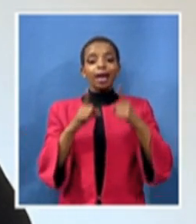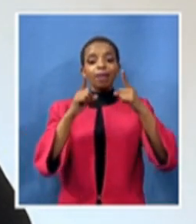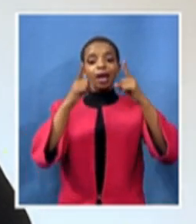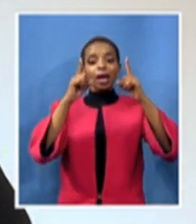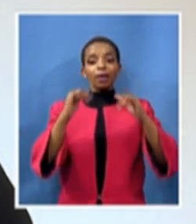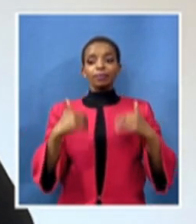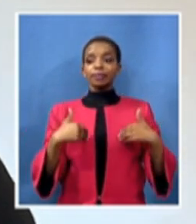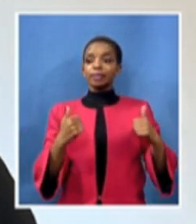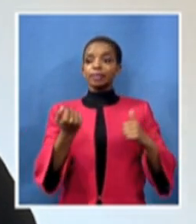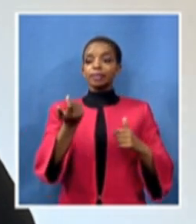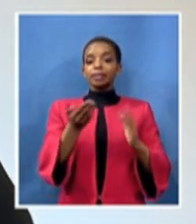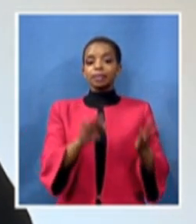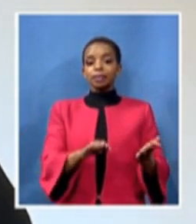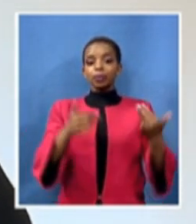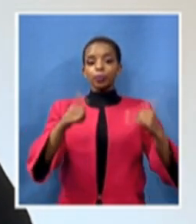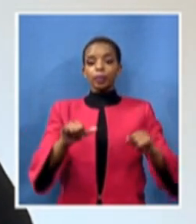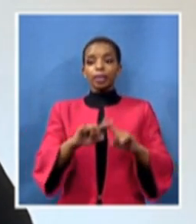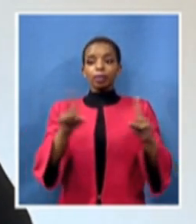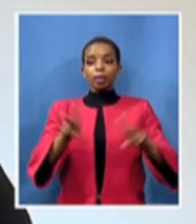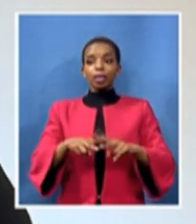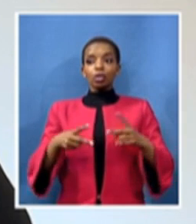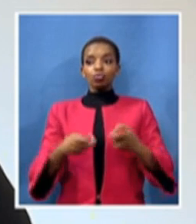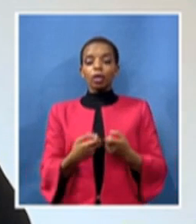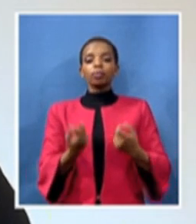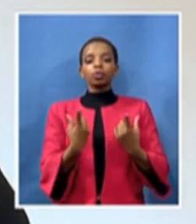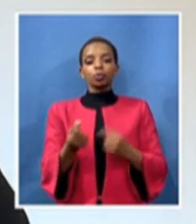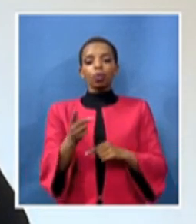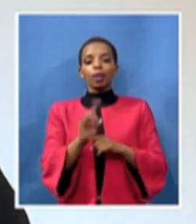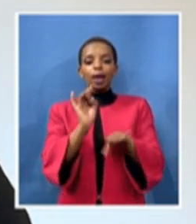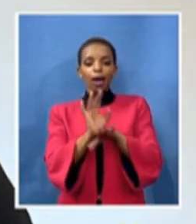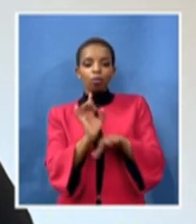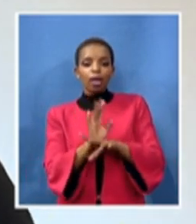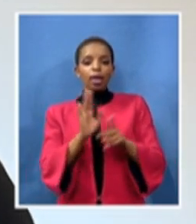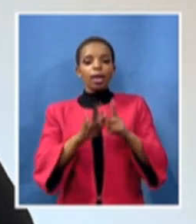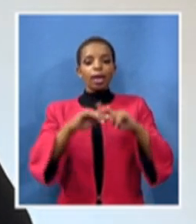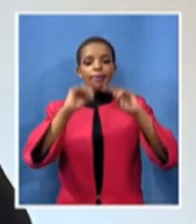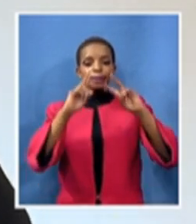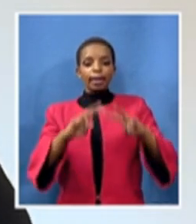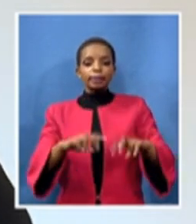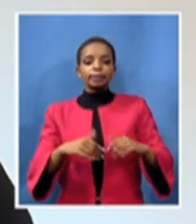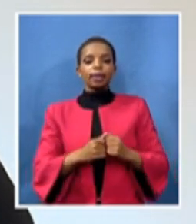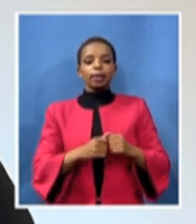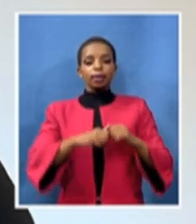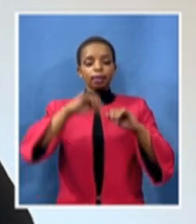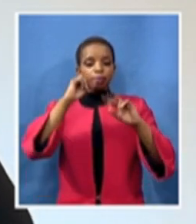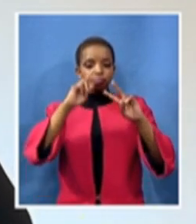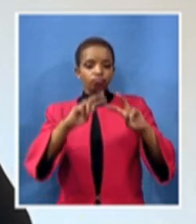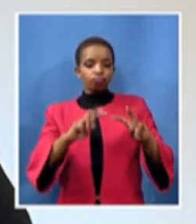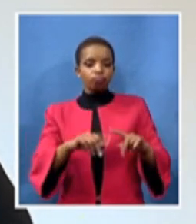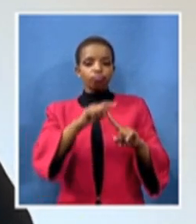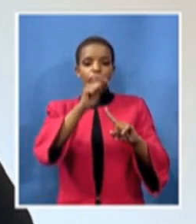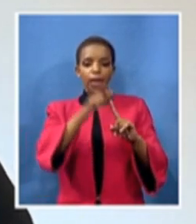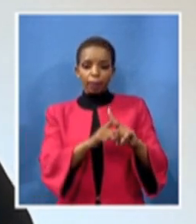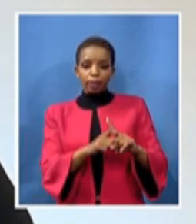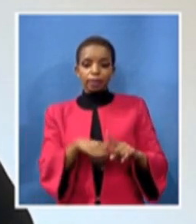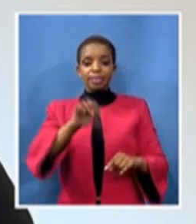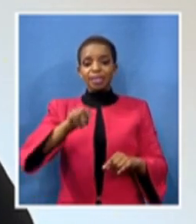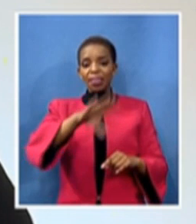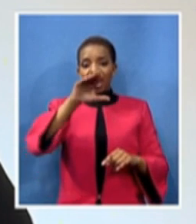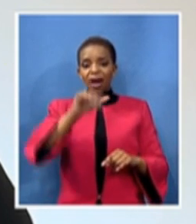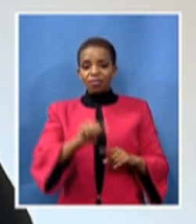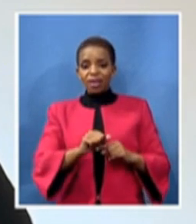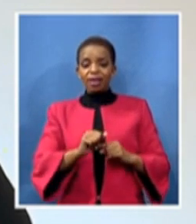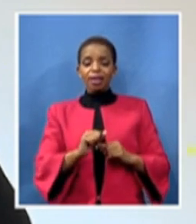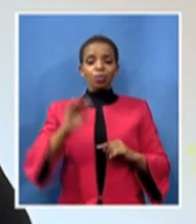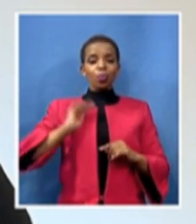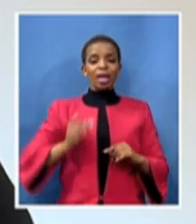counseling. South African women cannot breathe because of our needs as men, be it a knee of their